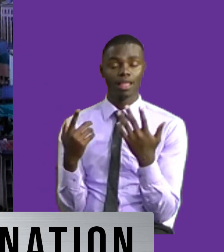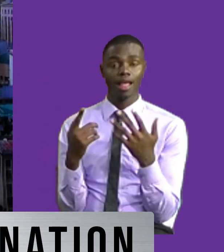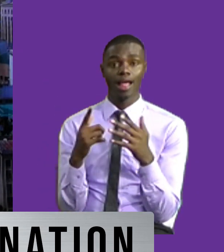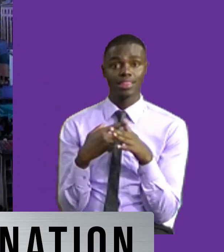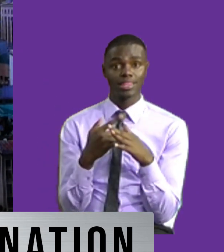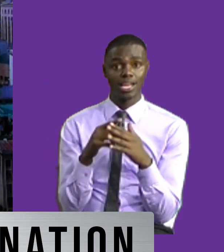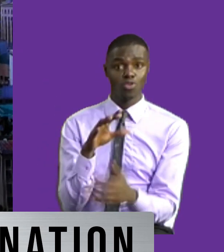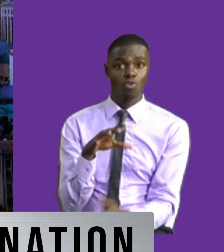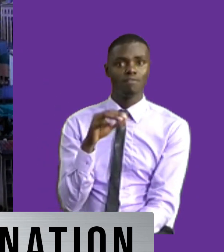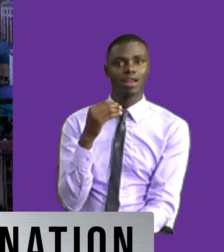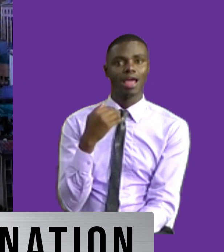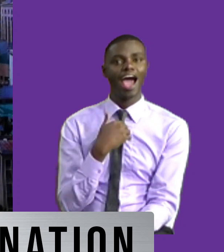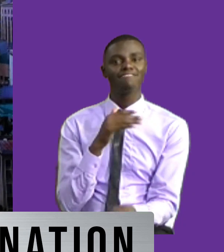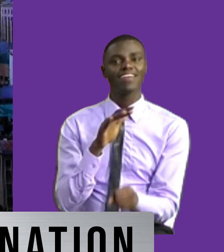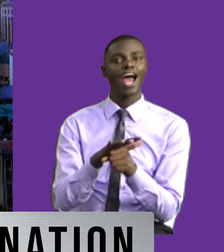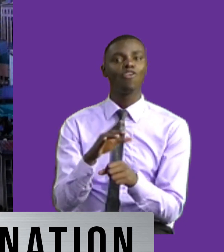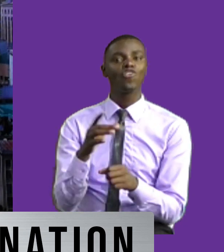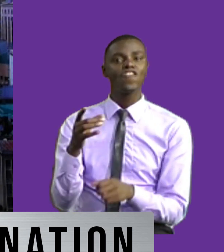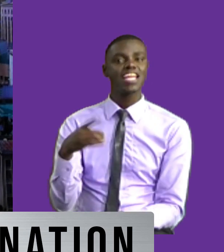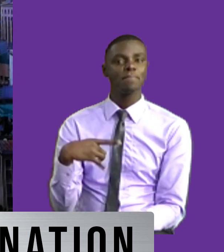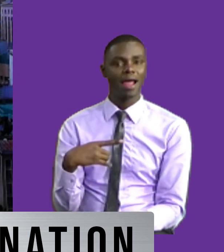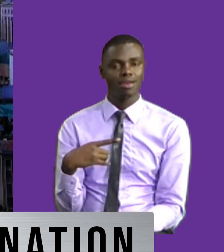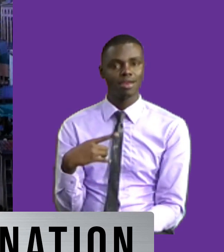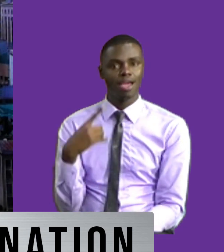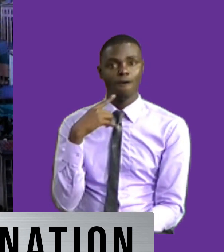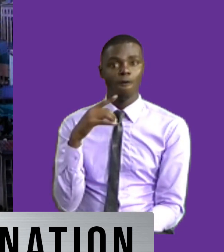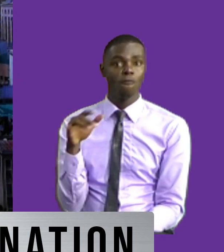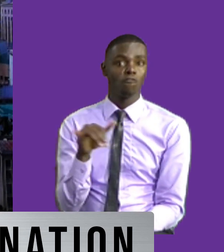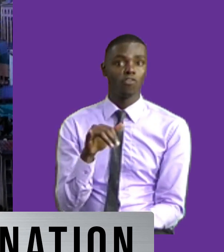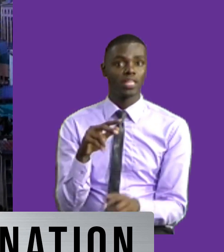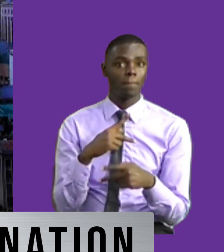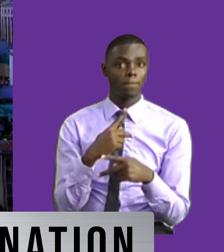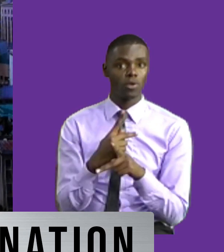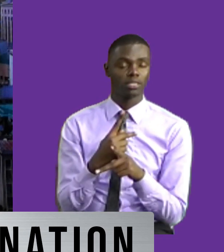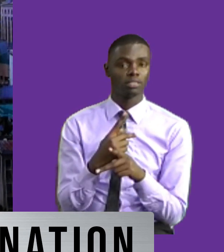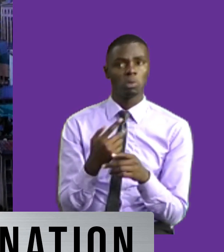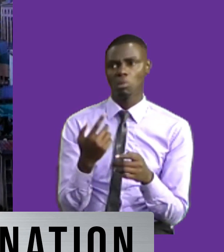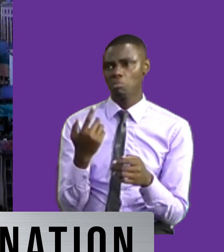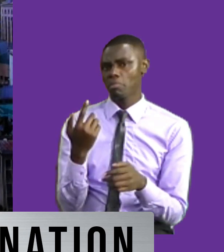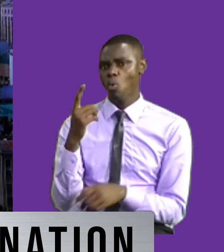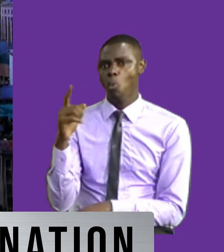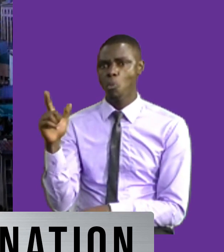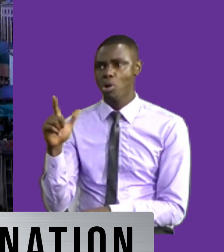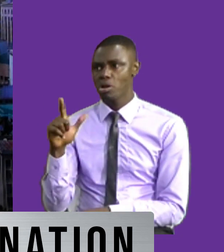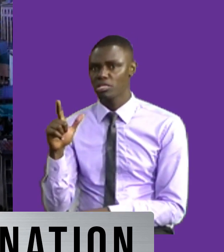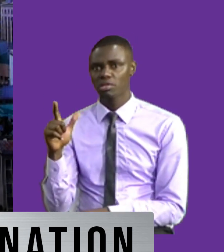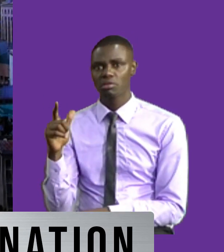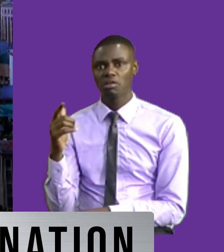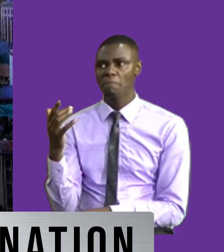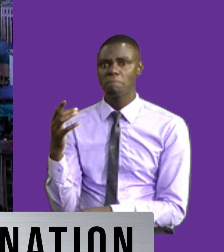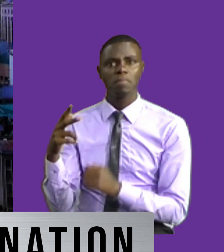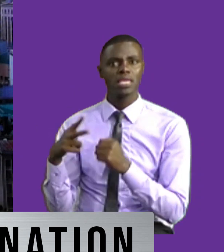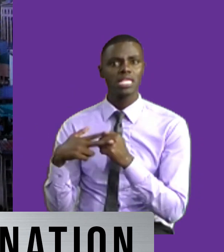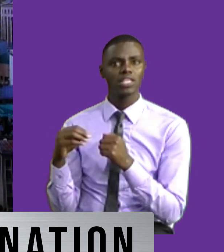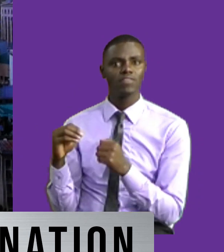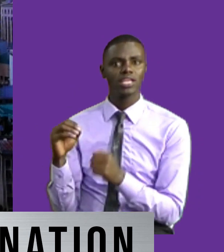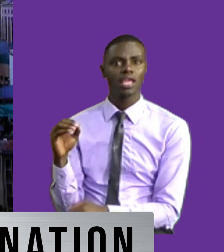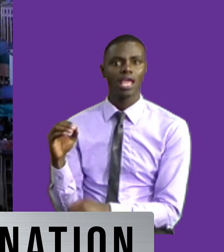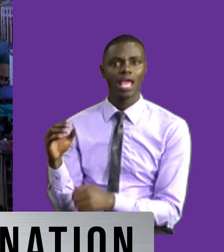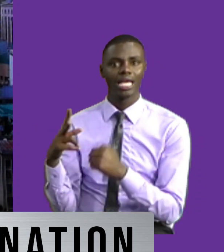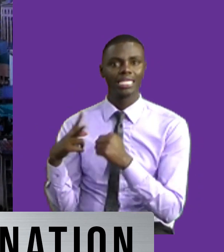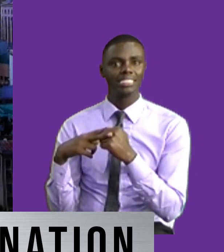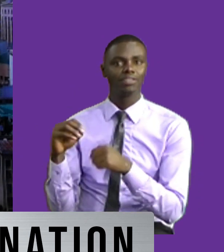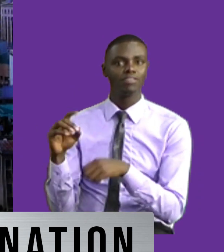then you will find there's a lot of demand for the same product, where you will find a liter of milk going for an excess of about 70 shillings per